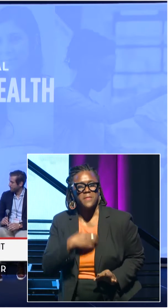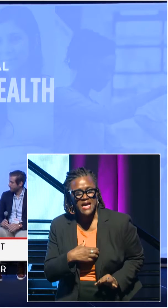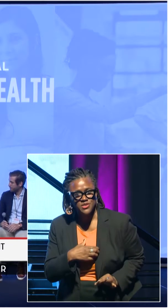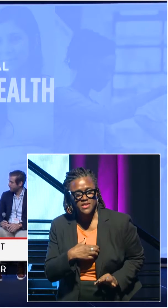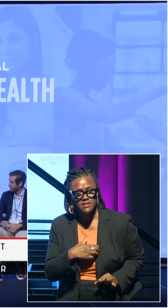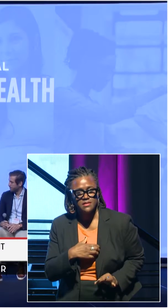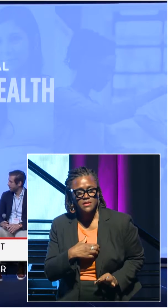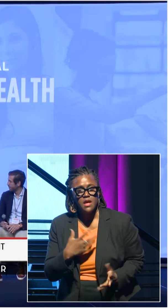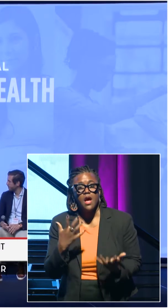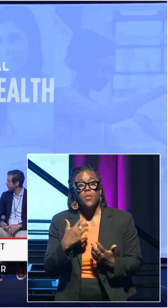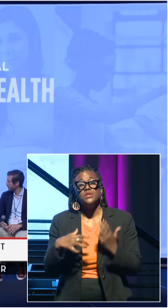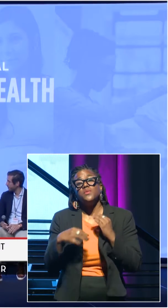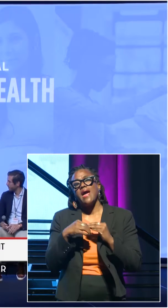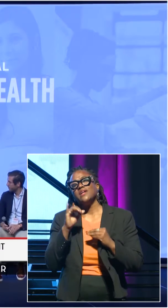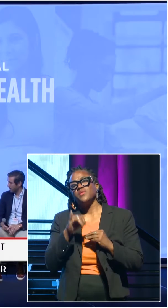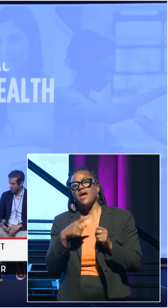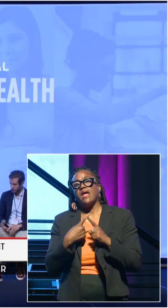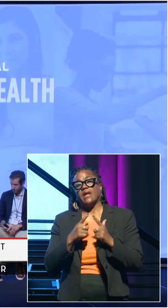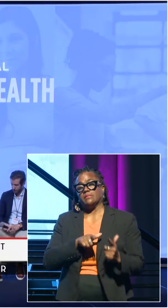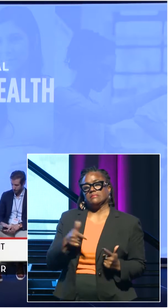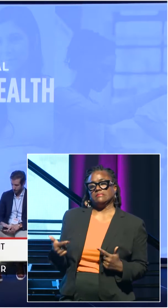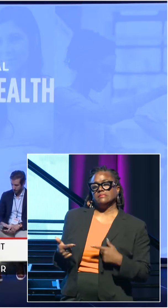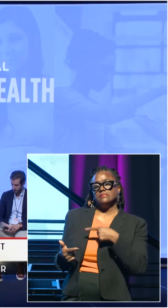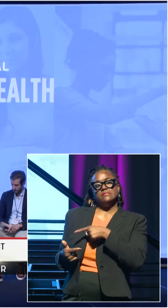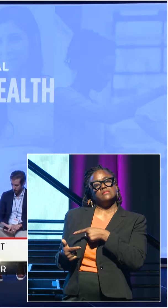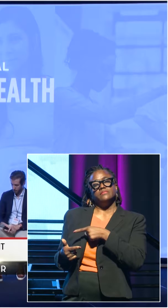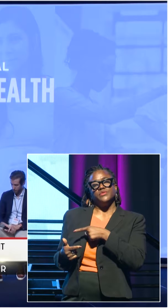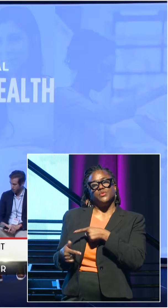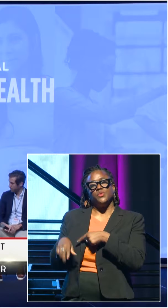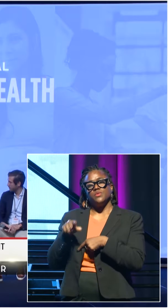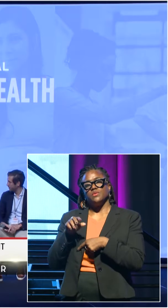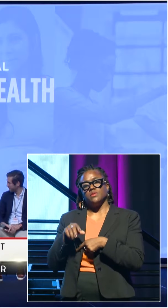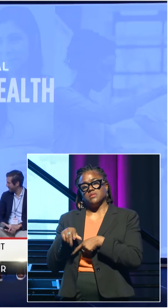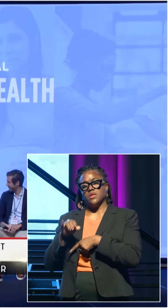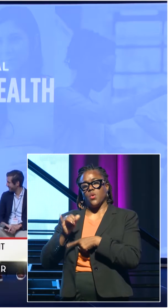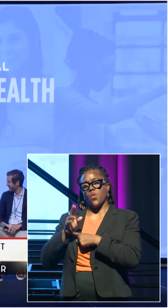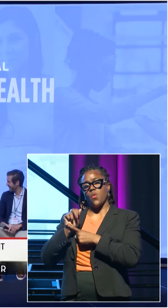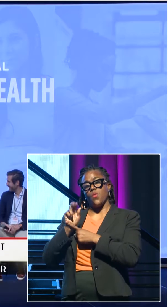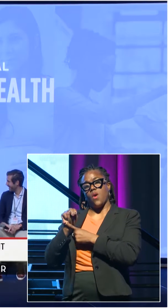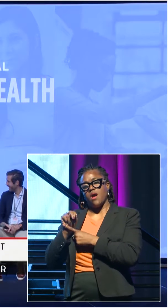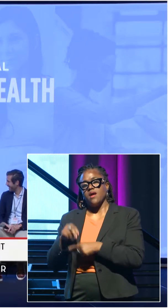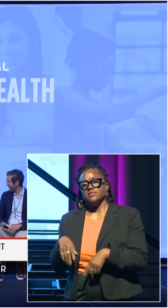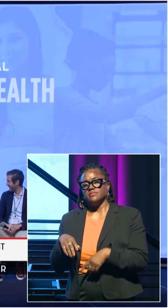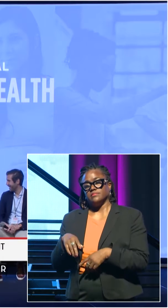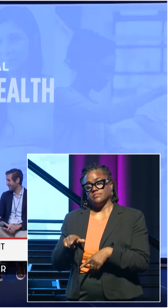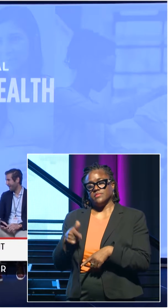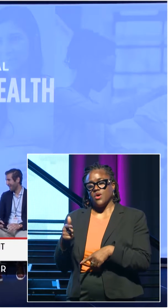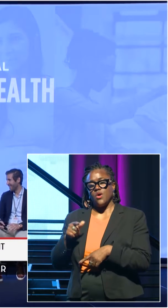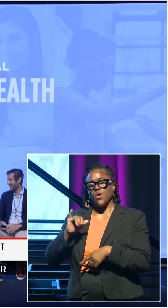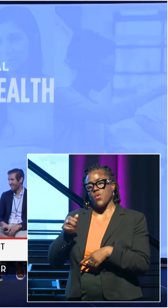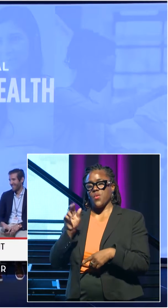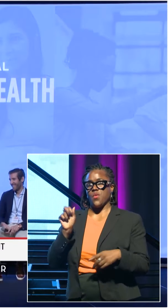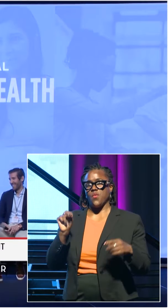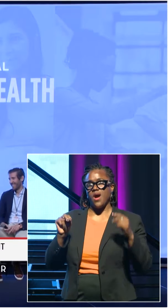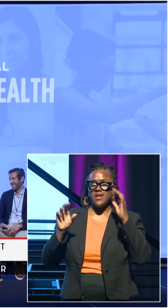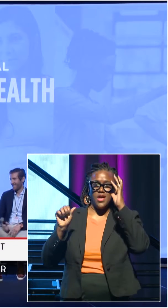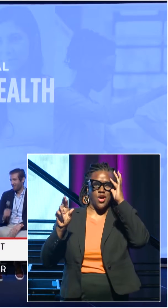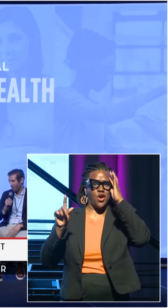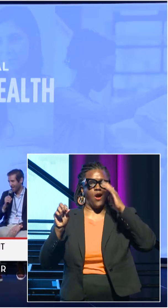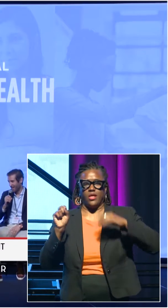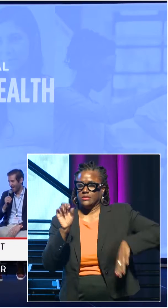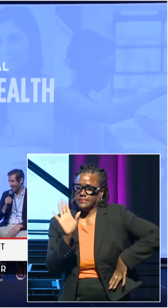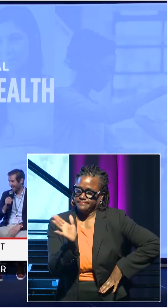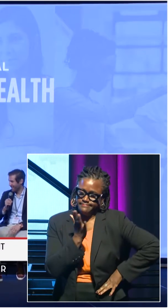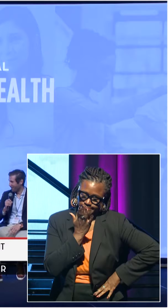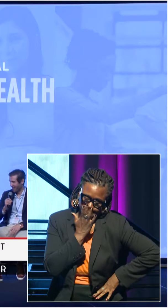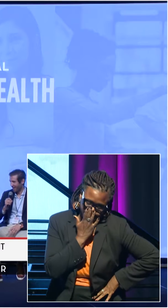I just want to add to that, and then I'm going to turn it over to Juan Pablo. I think I called you Juan Carlos earlier.